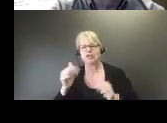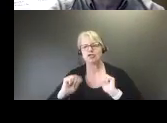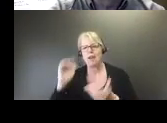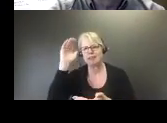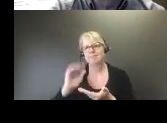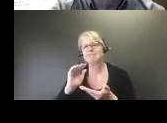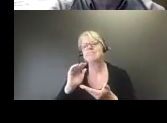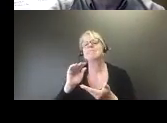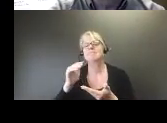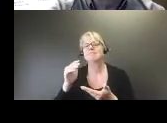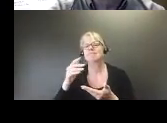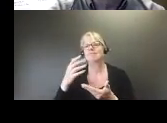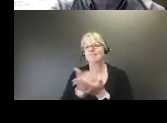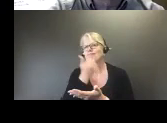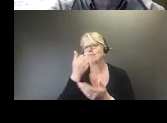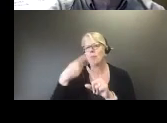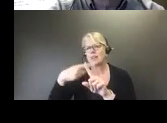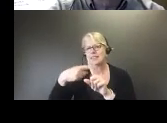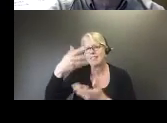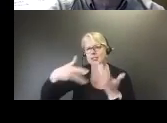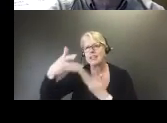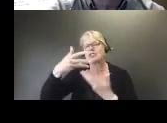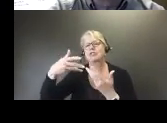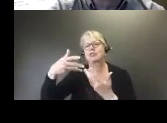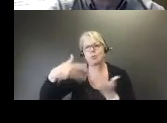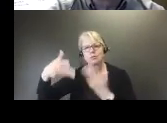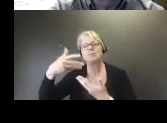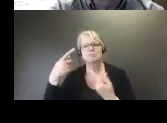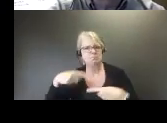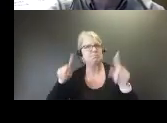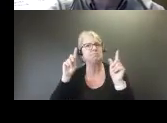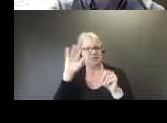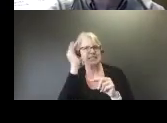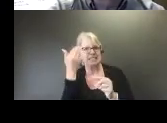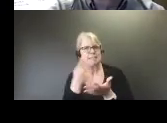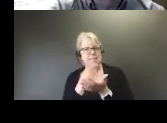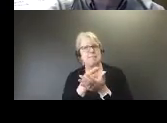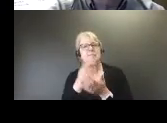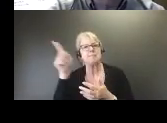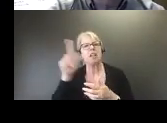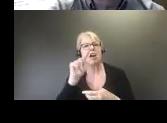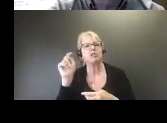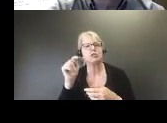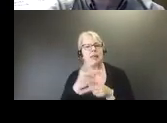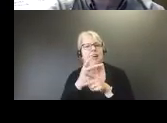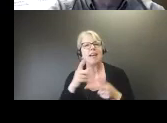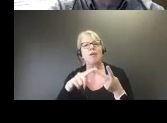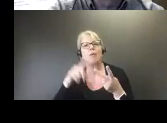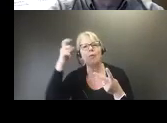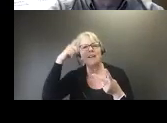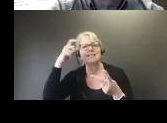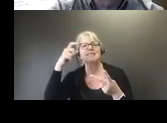socialization and positive interactions. So they have been used effectively in long-term care and residential care